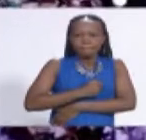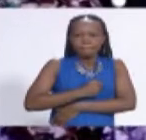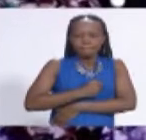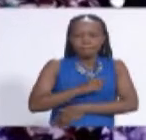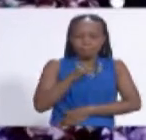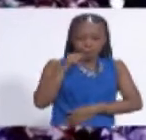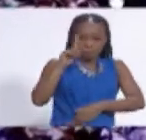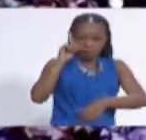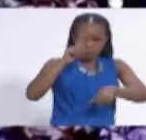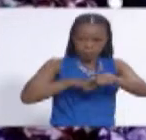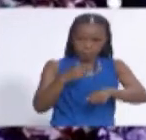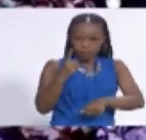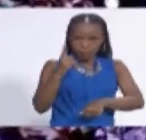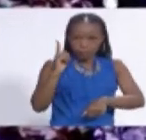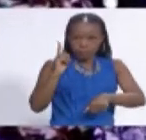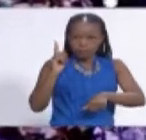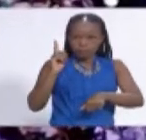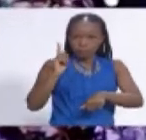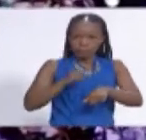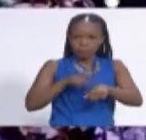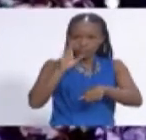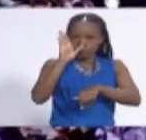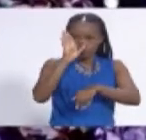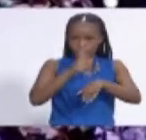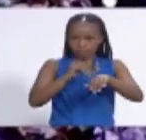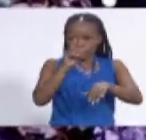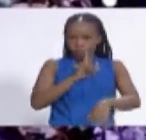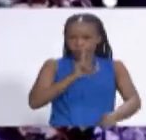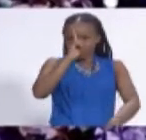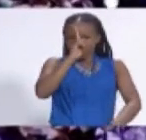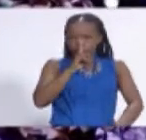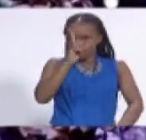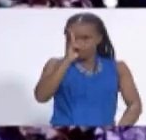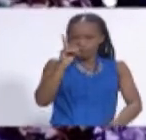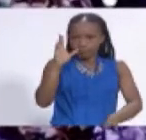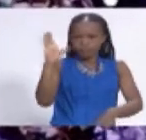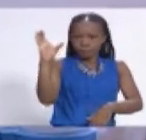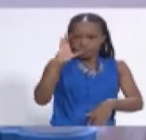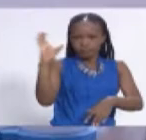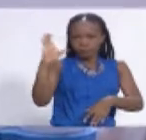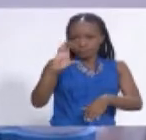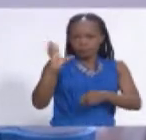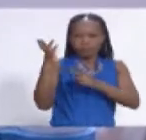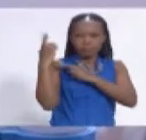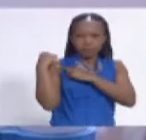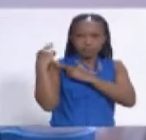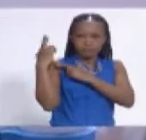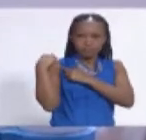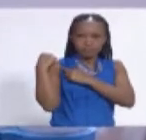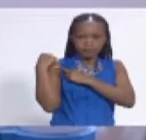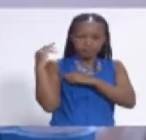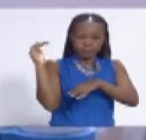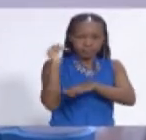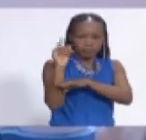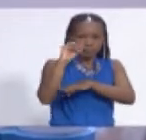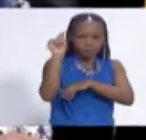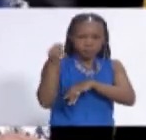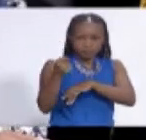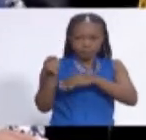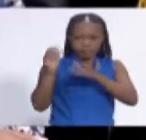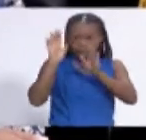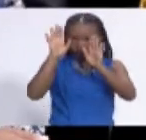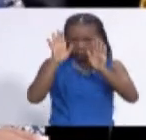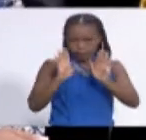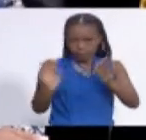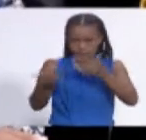time when we are calling for serious citizen responsibility. The government has urged Kenyans to be keen and